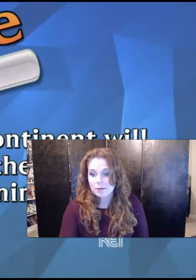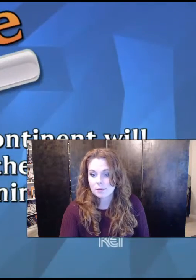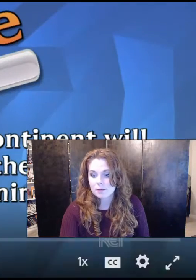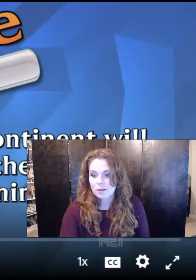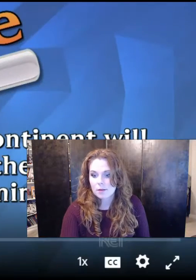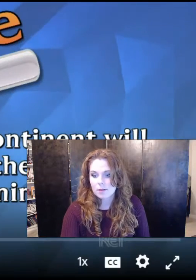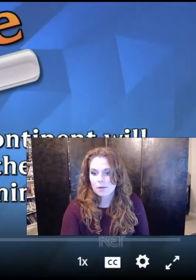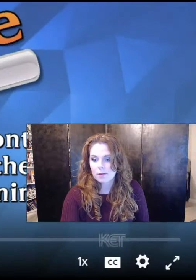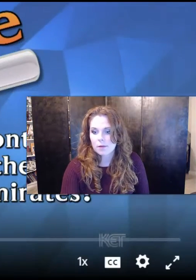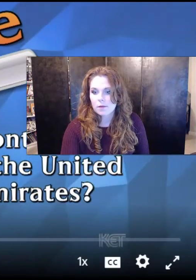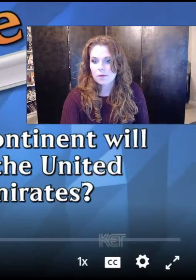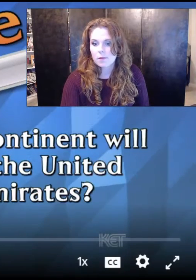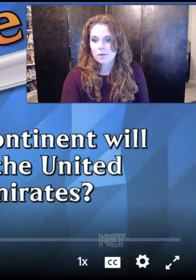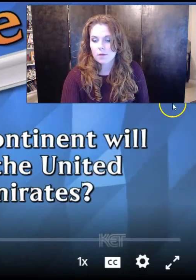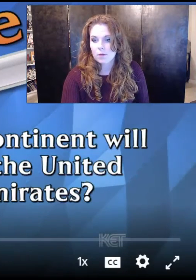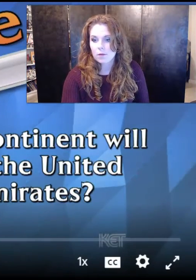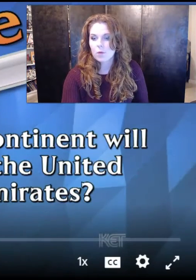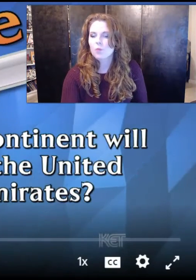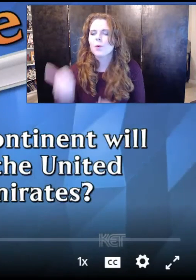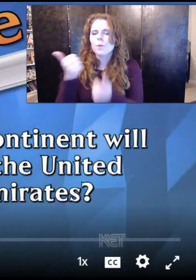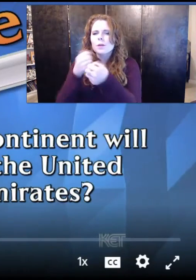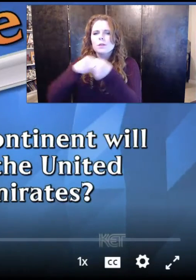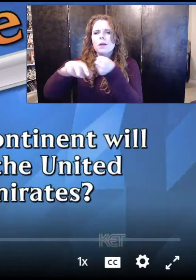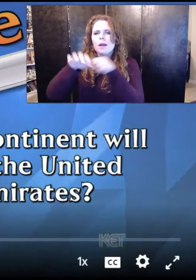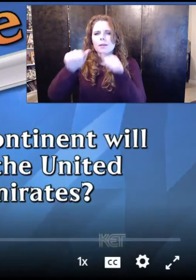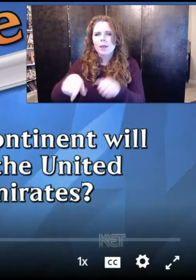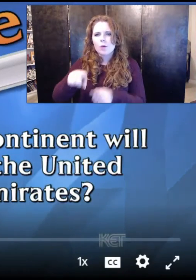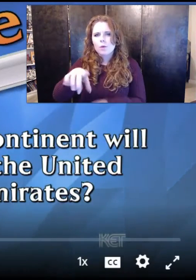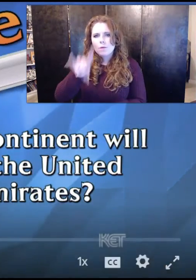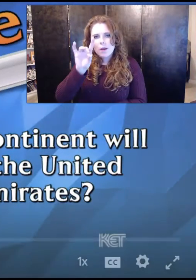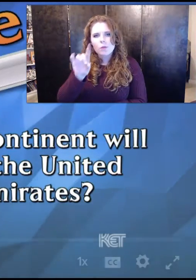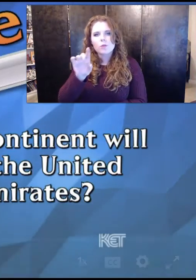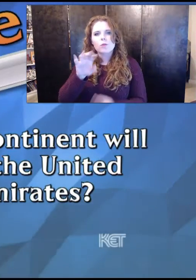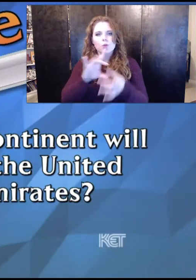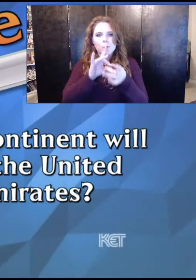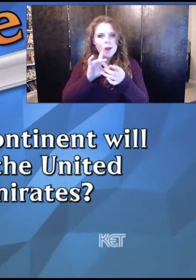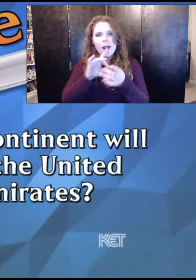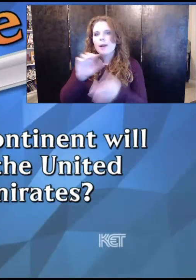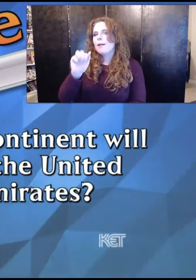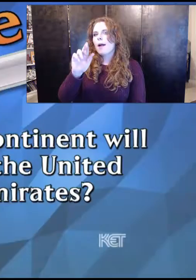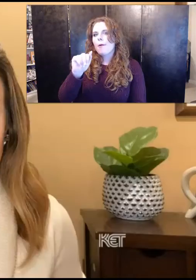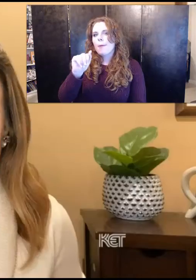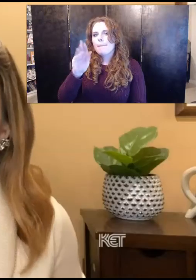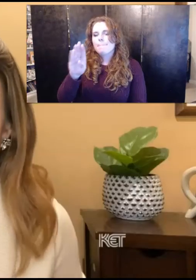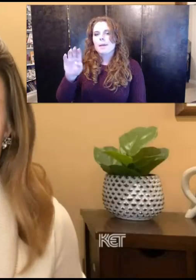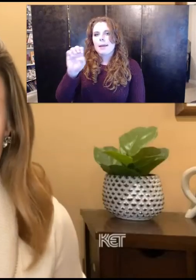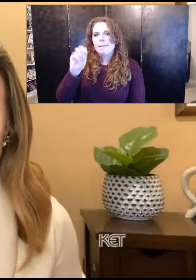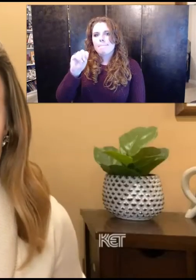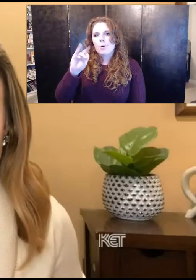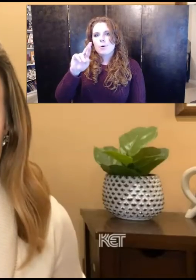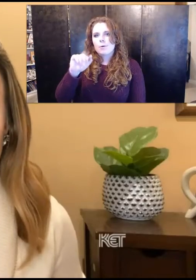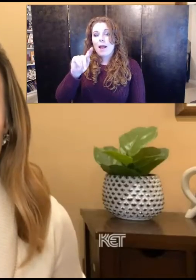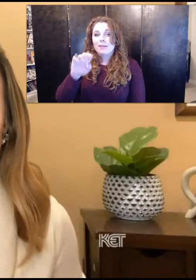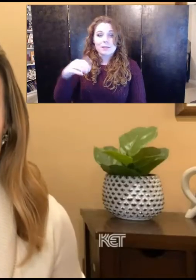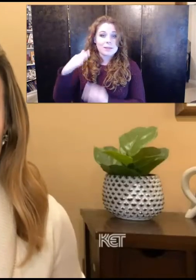On which continent will you find the United Arab Emirates? That answer after the news. Well, topping our